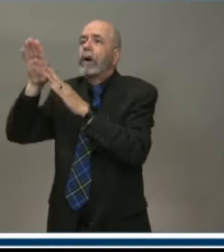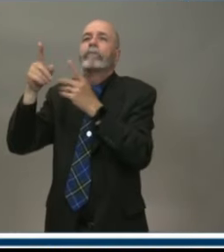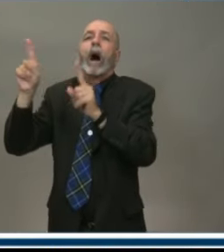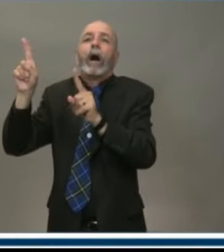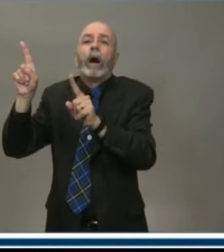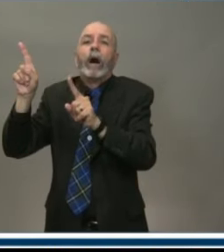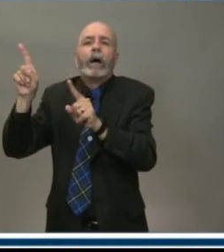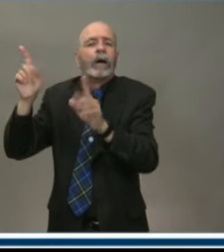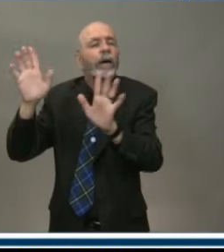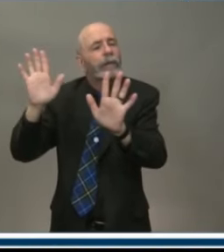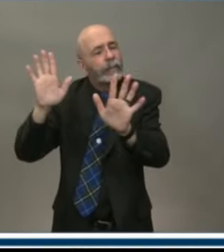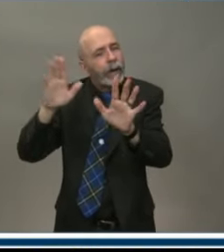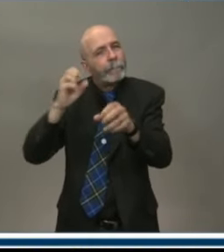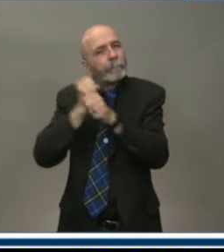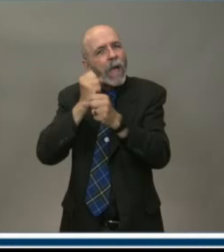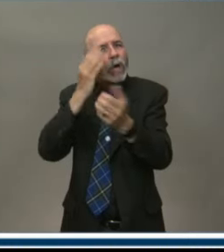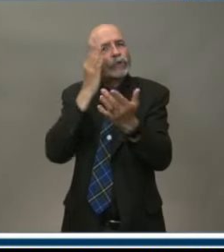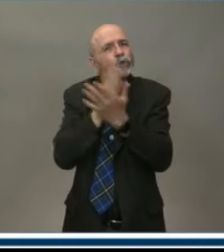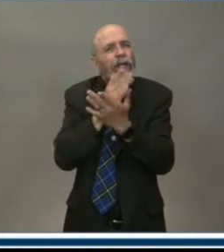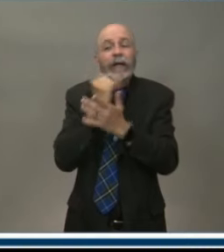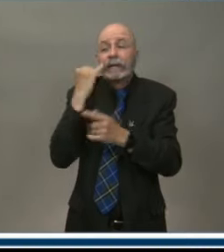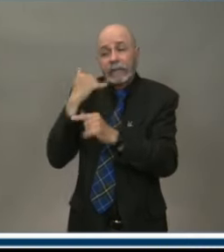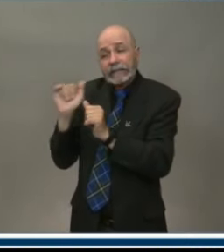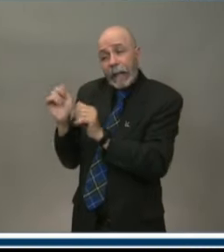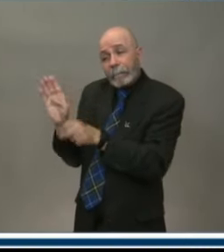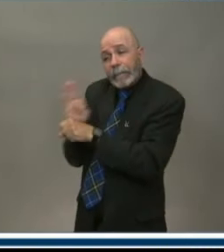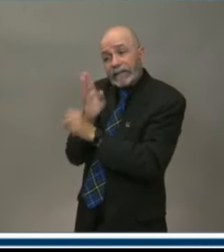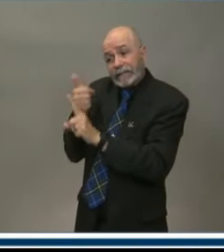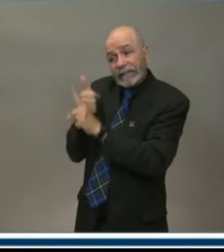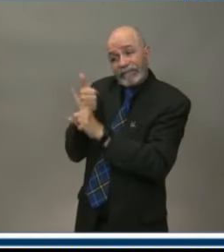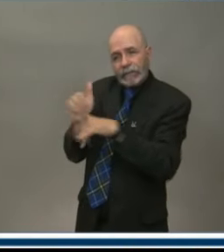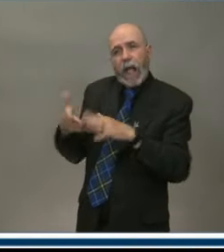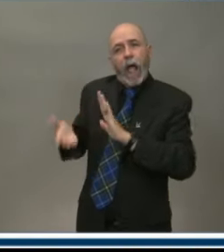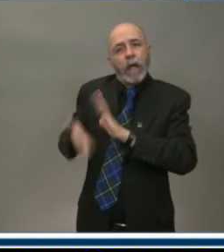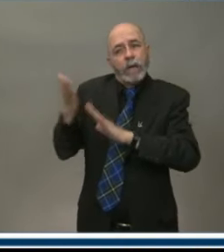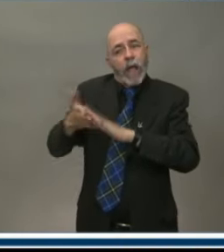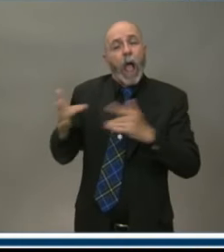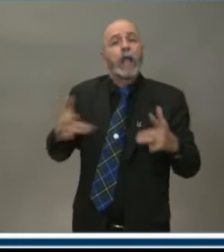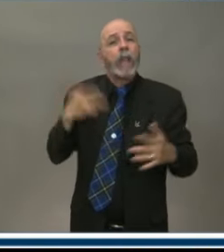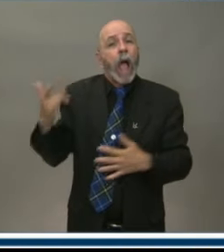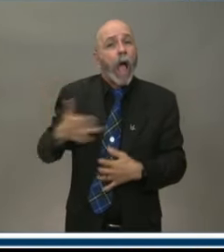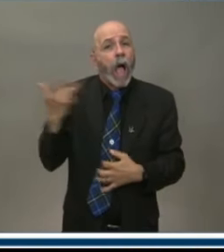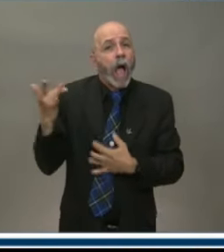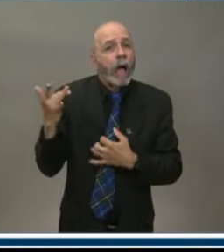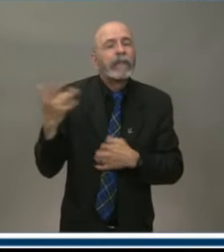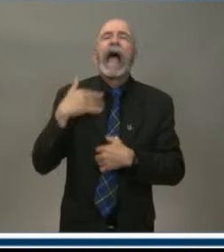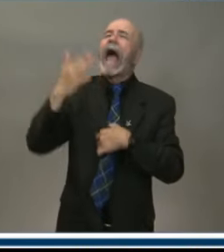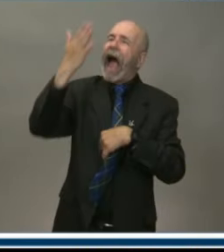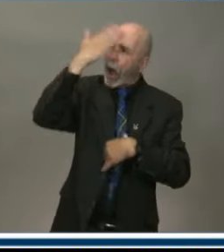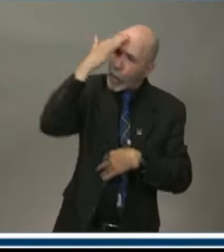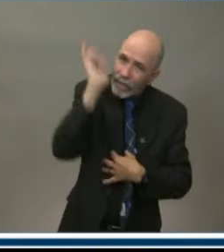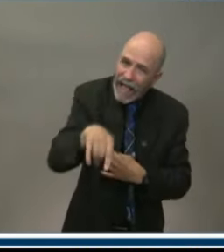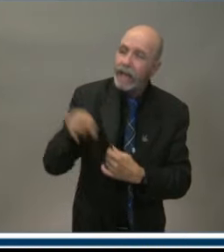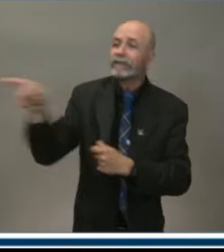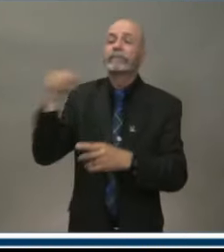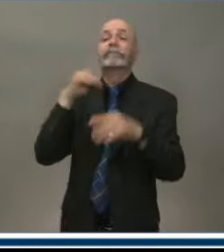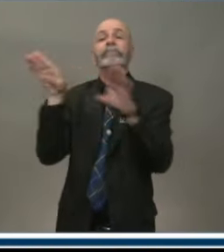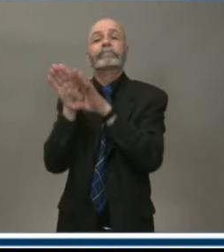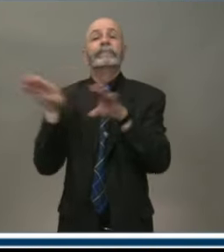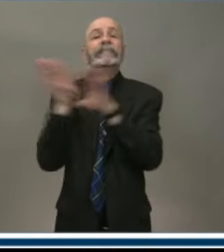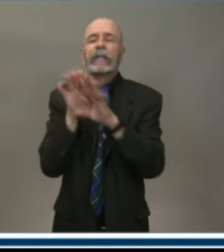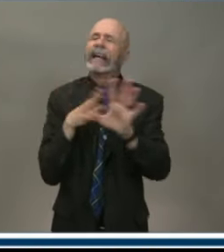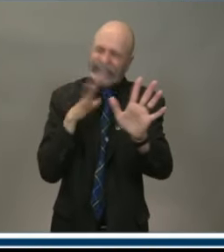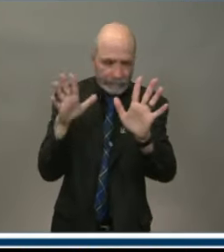here. The cost associated with closure has been huge for them, and we want to continue to try to find out how can we